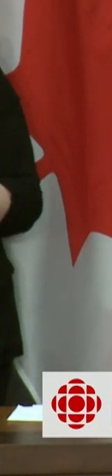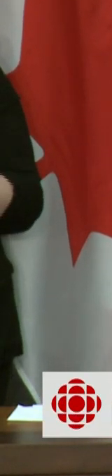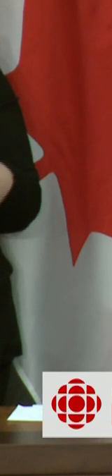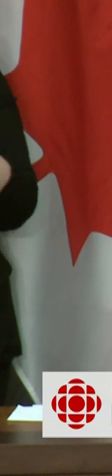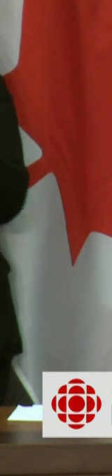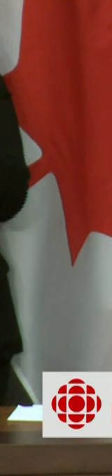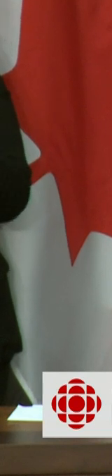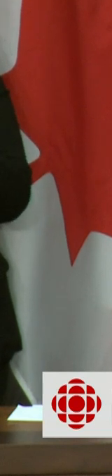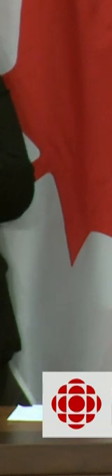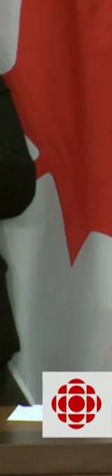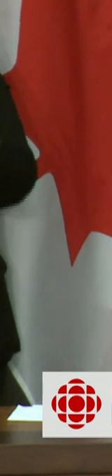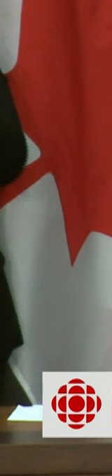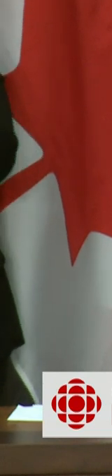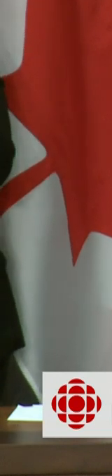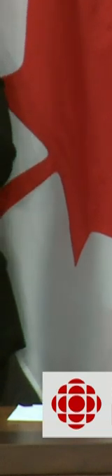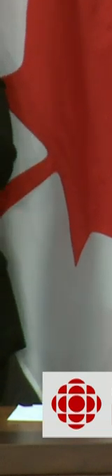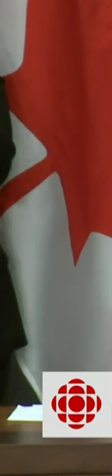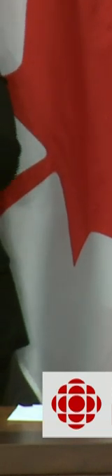other parties.